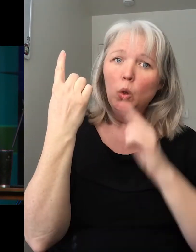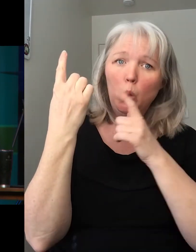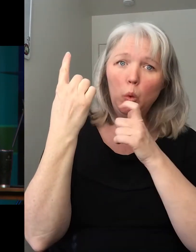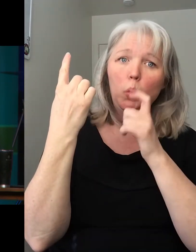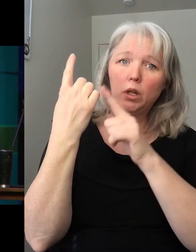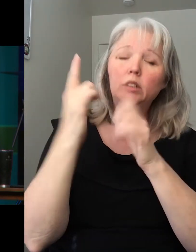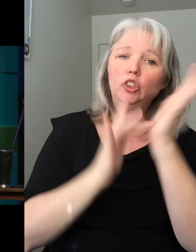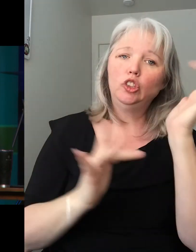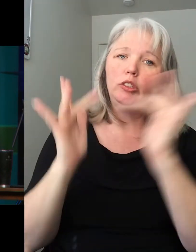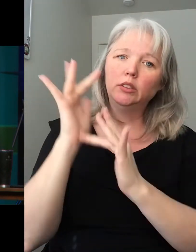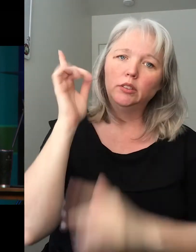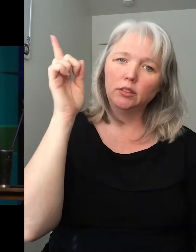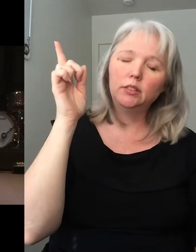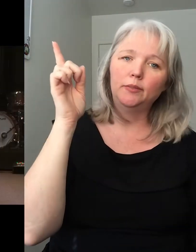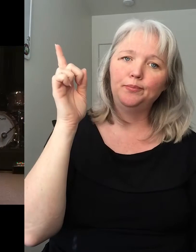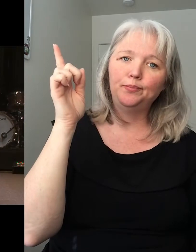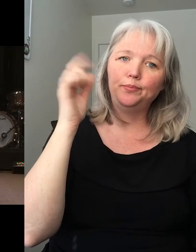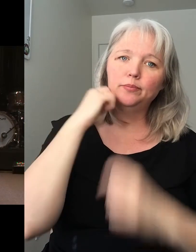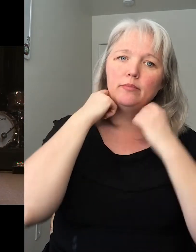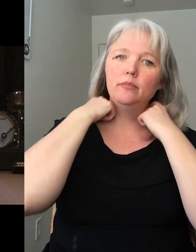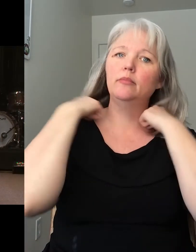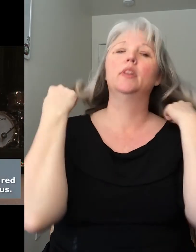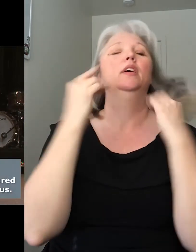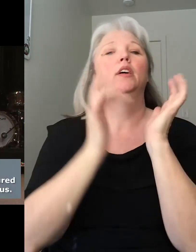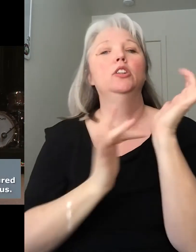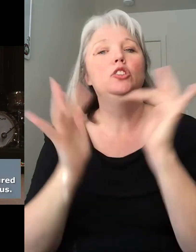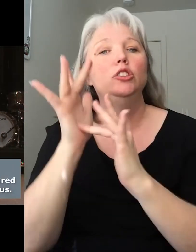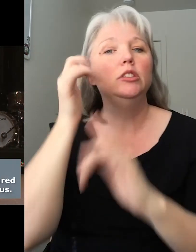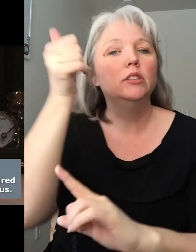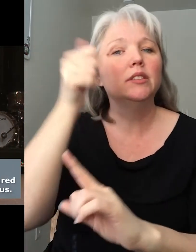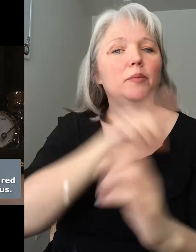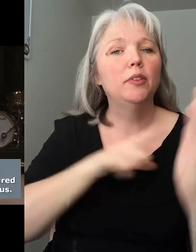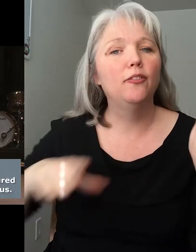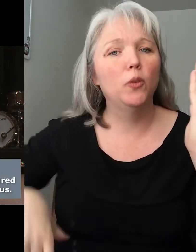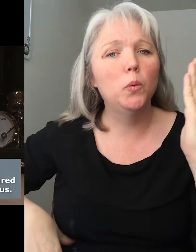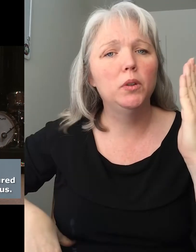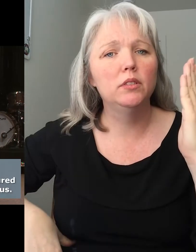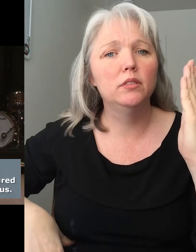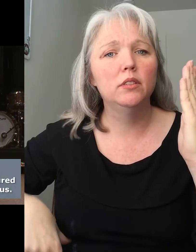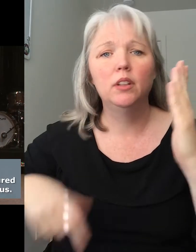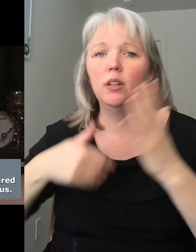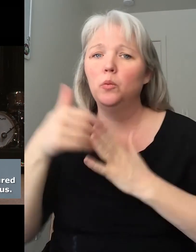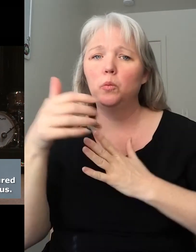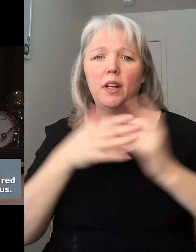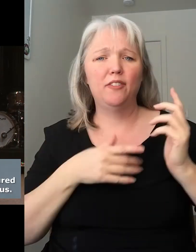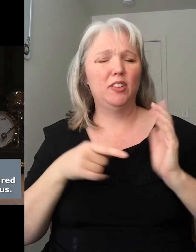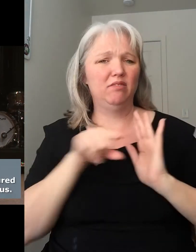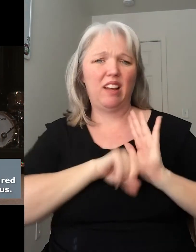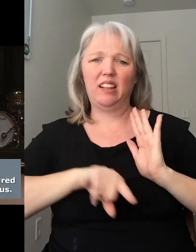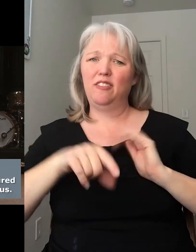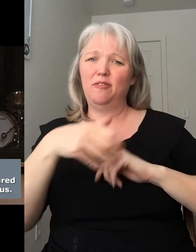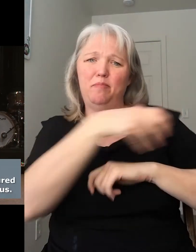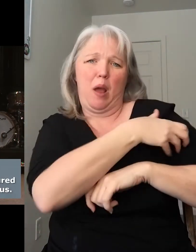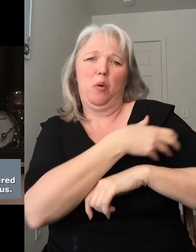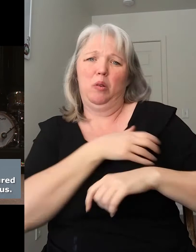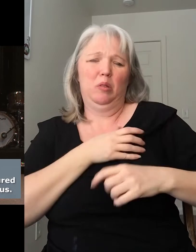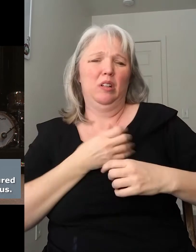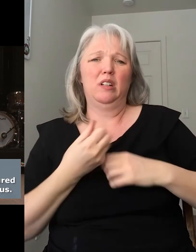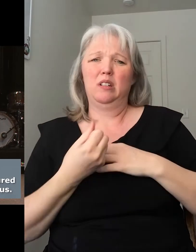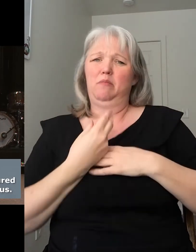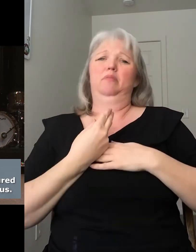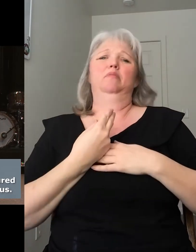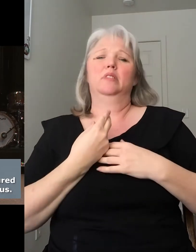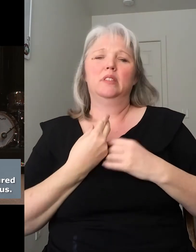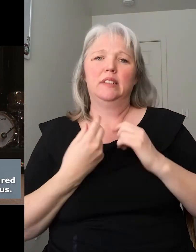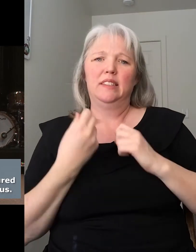And that's the miracle worker, Jesus. You see, Jesus is Lord. And whatever negative power that is against